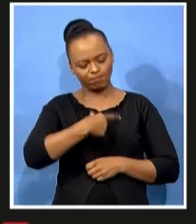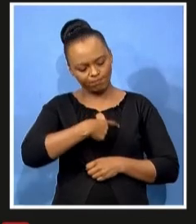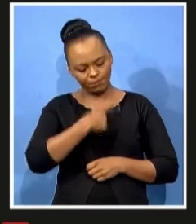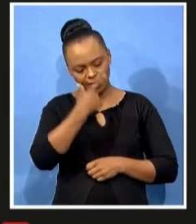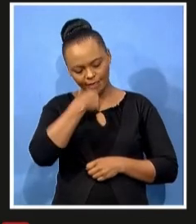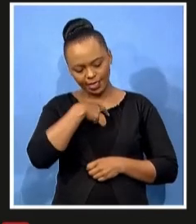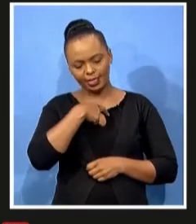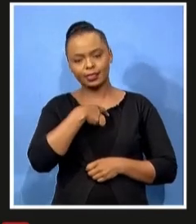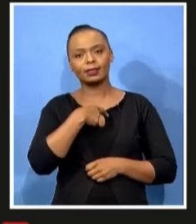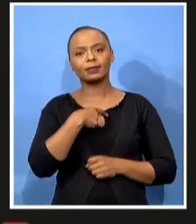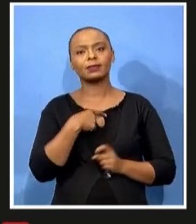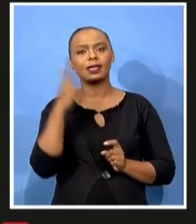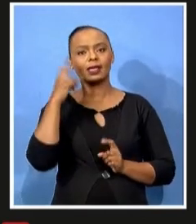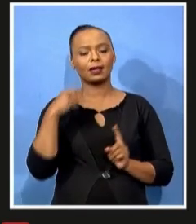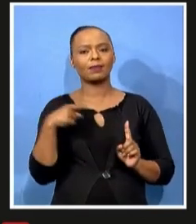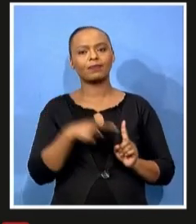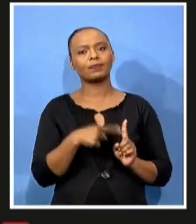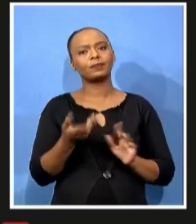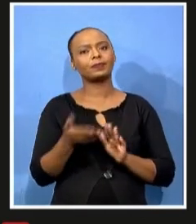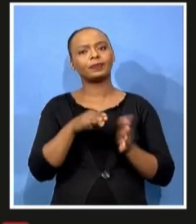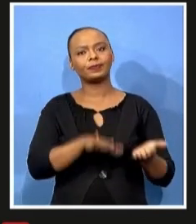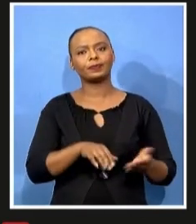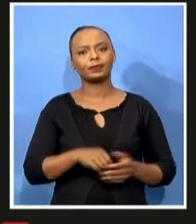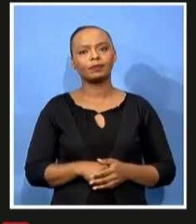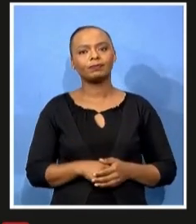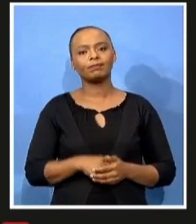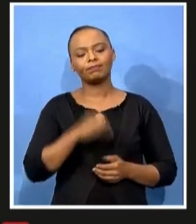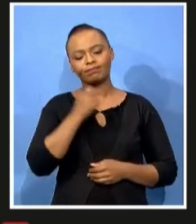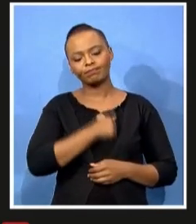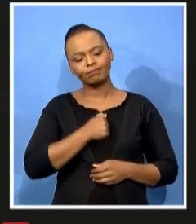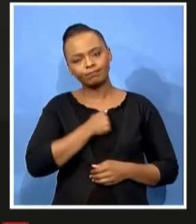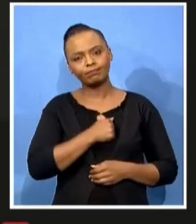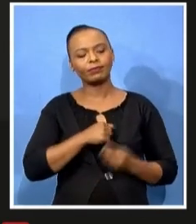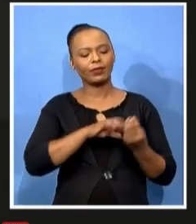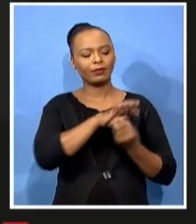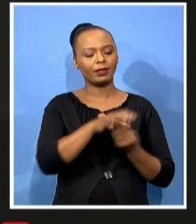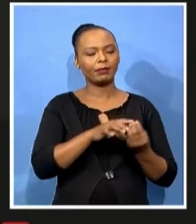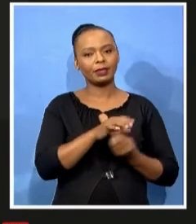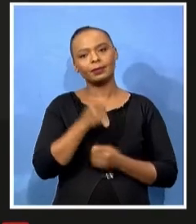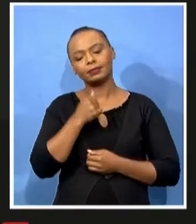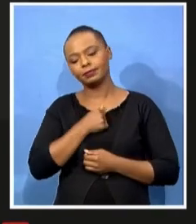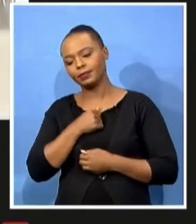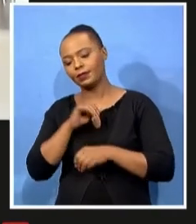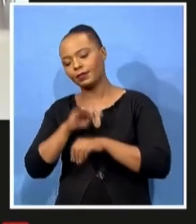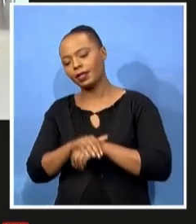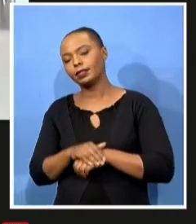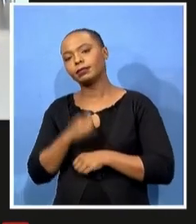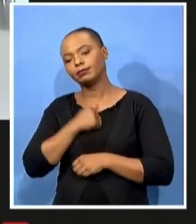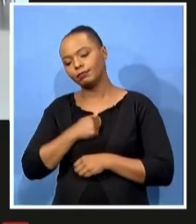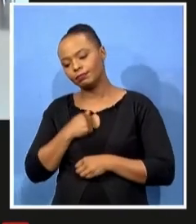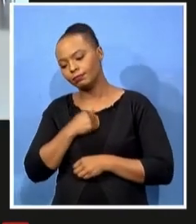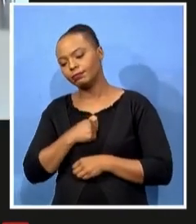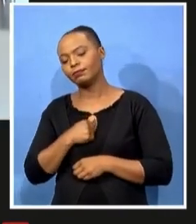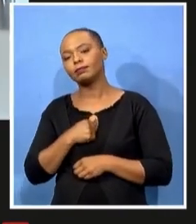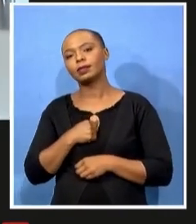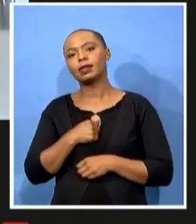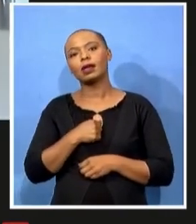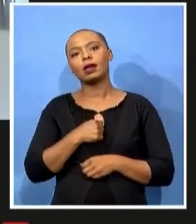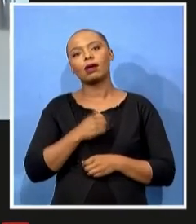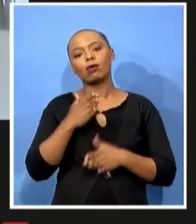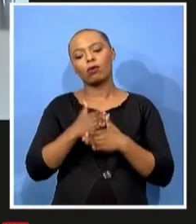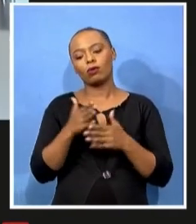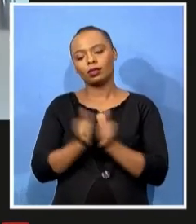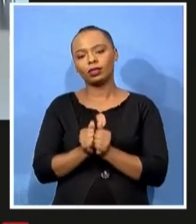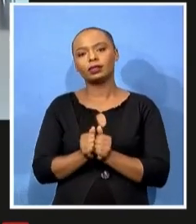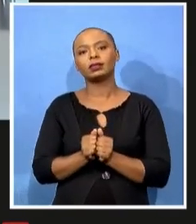to the friends, as well as to the colleagues and members of the Portfolio Committee, National Assembly, as